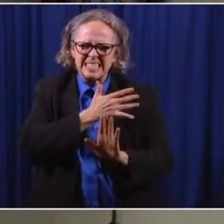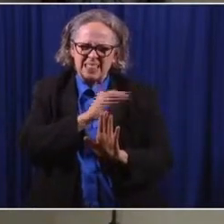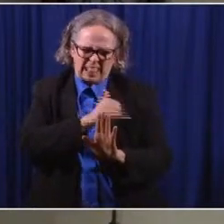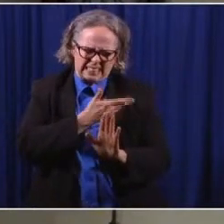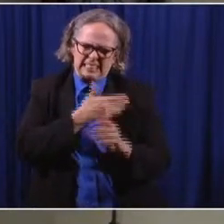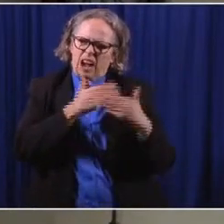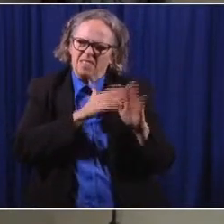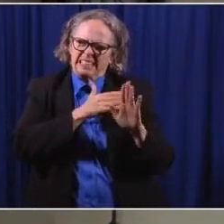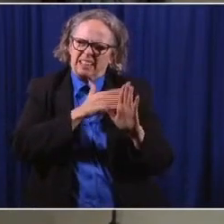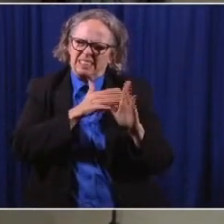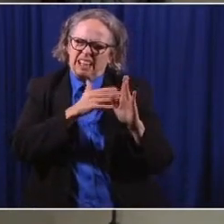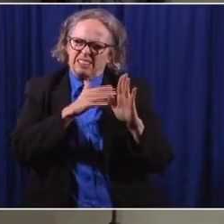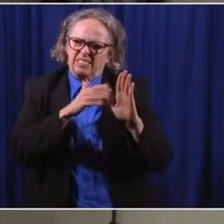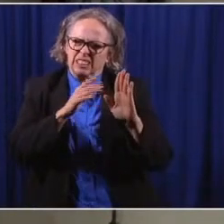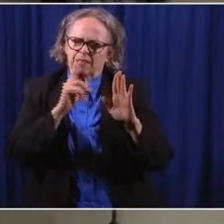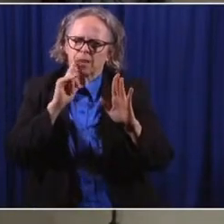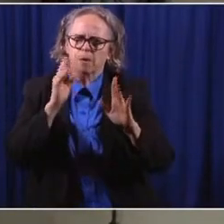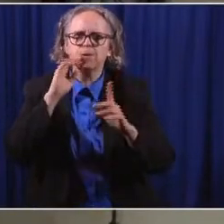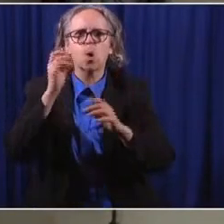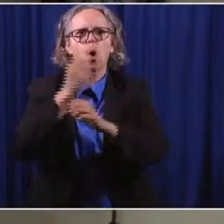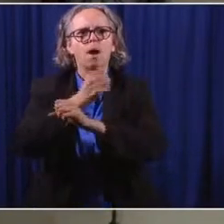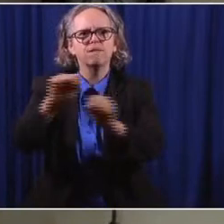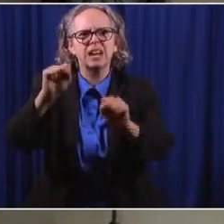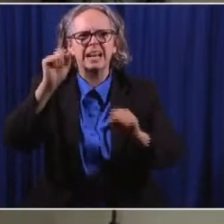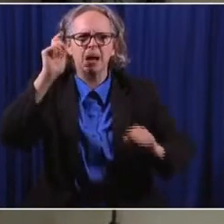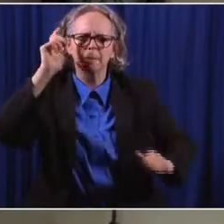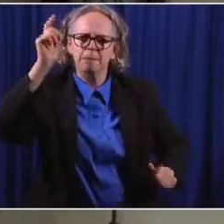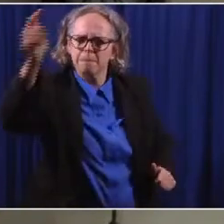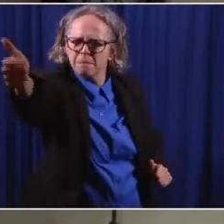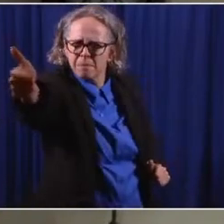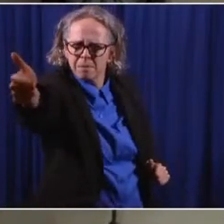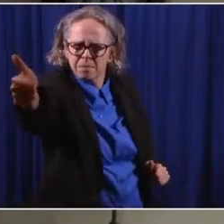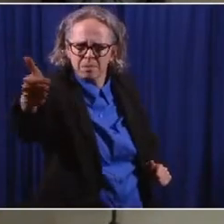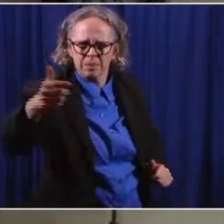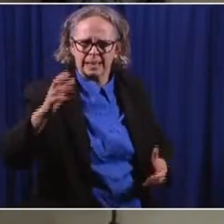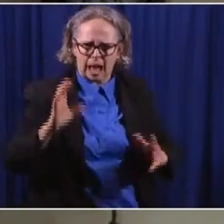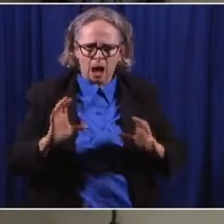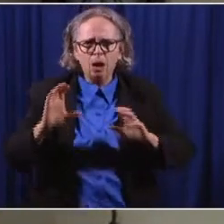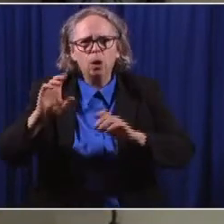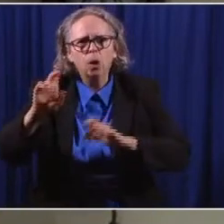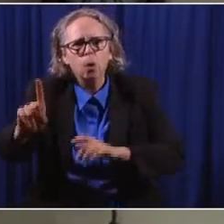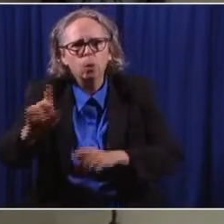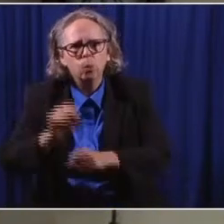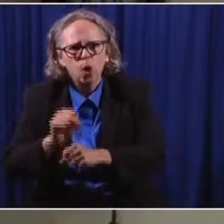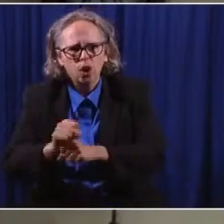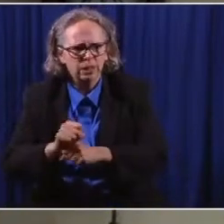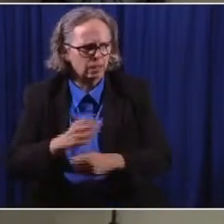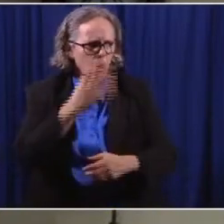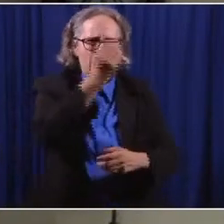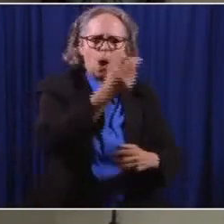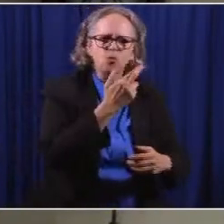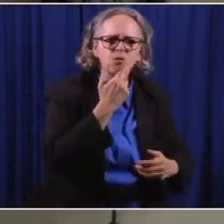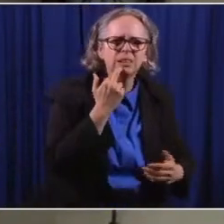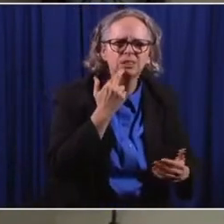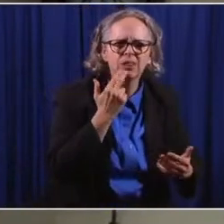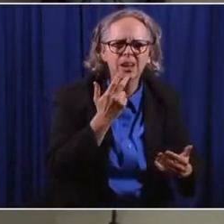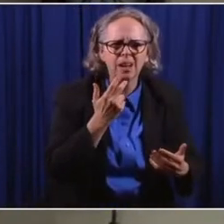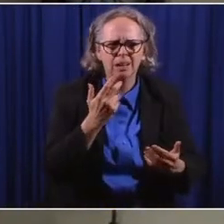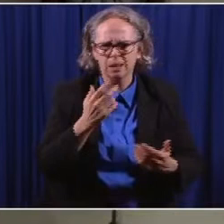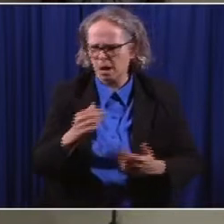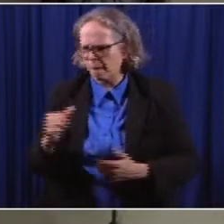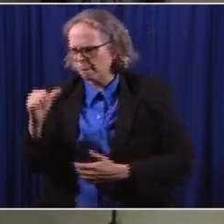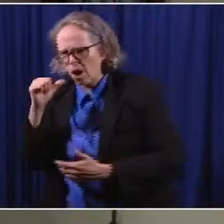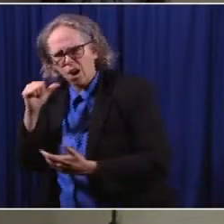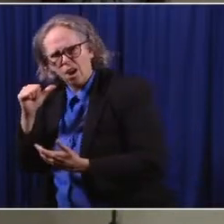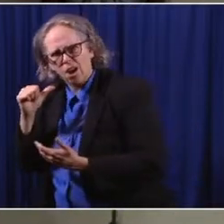freedom. So the freedom that we can go to work, freedom that we can go to a restaurant, freedom that we can go to a bar, freedom, more